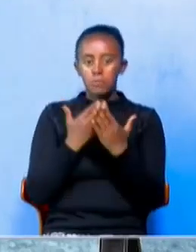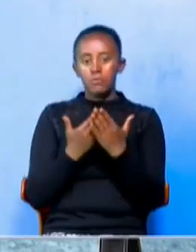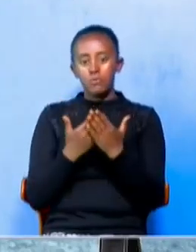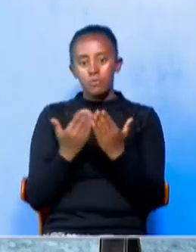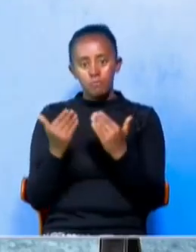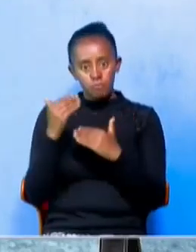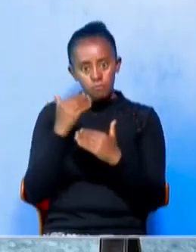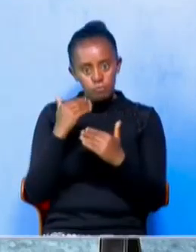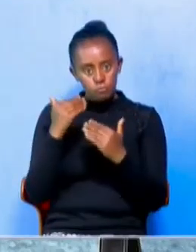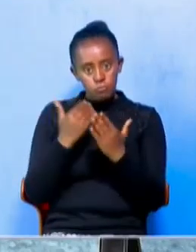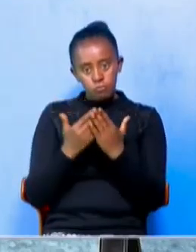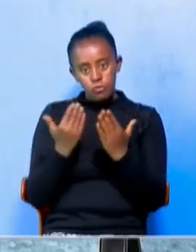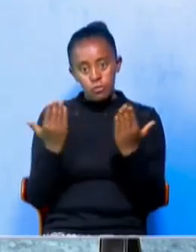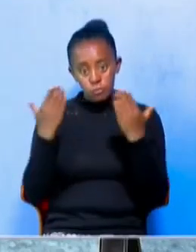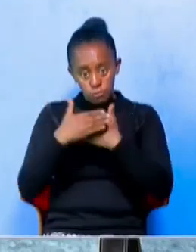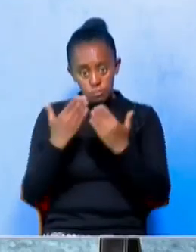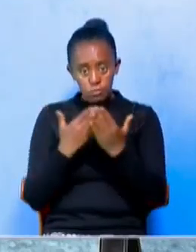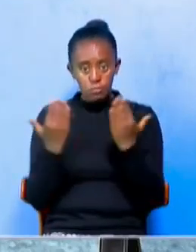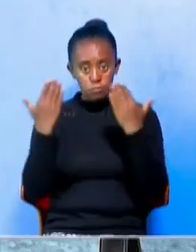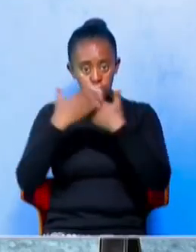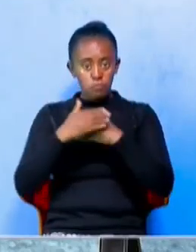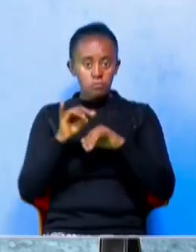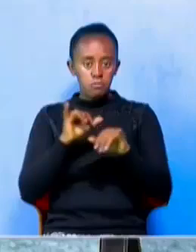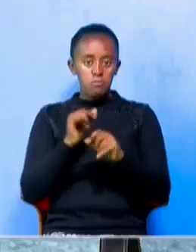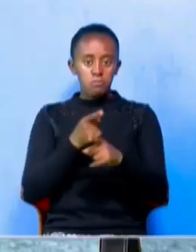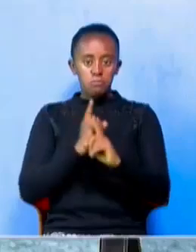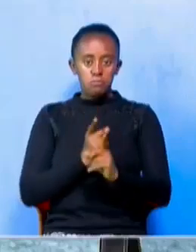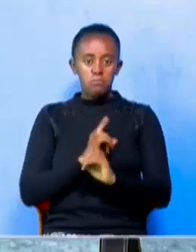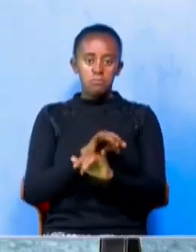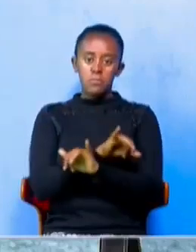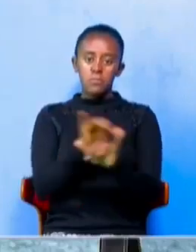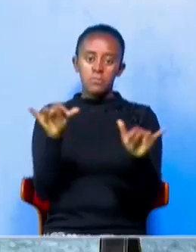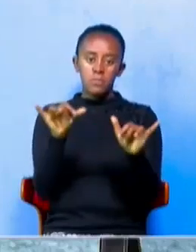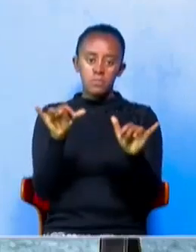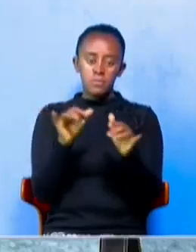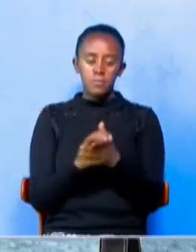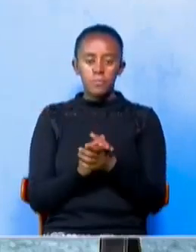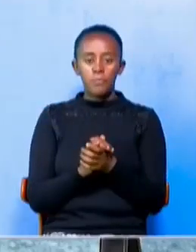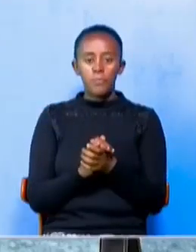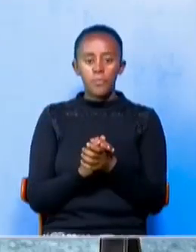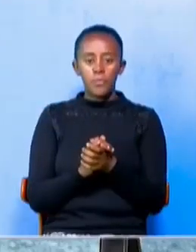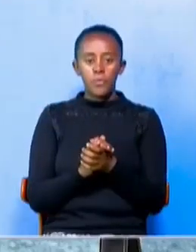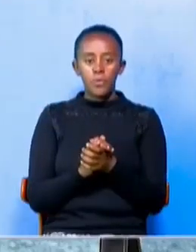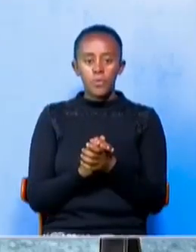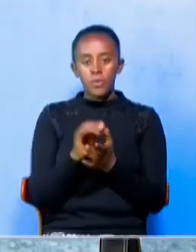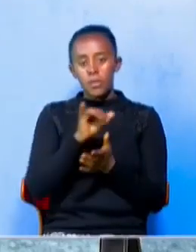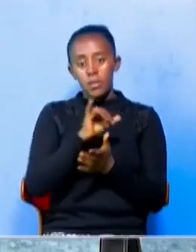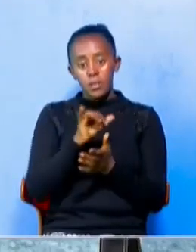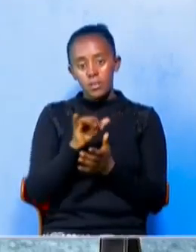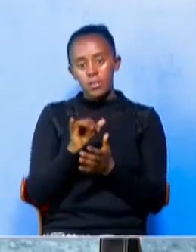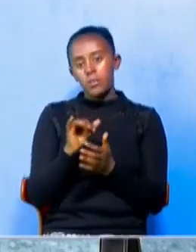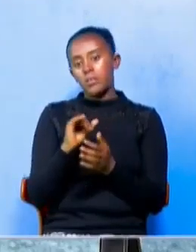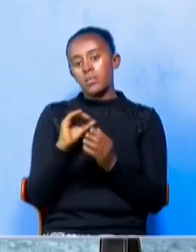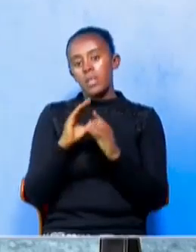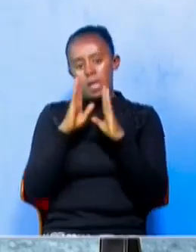afternoon. Good evening, good evening. You may just respond. His greeting is in such a ways. Greeting is very important